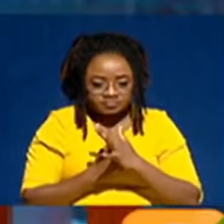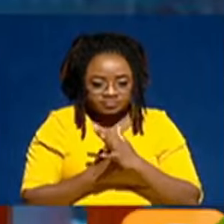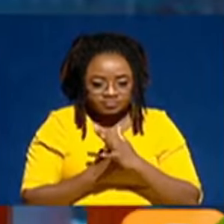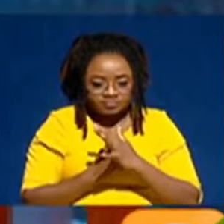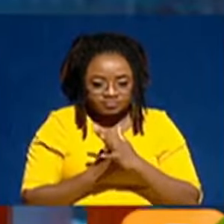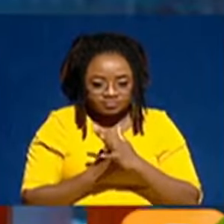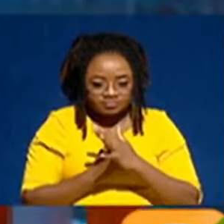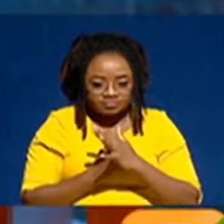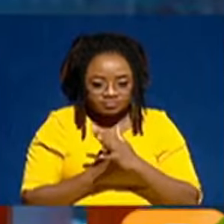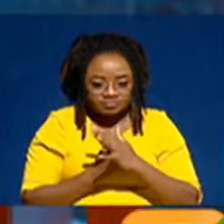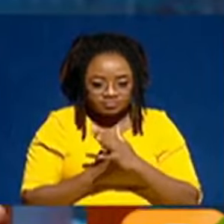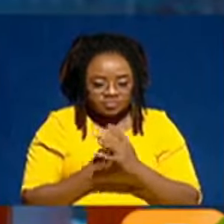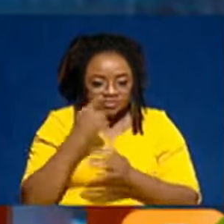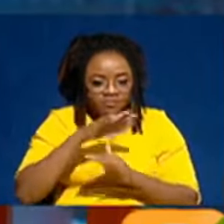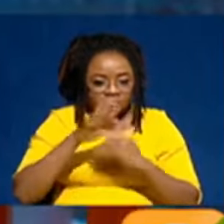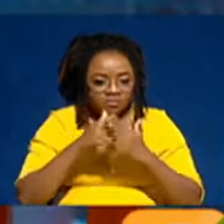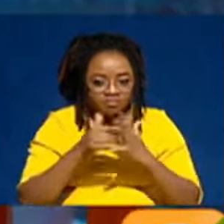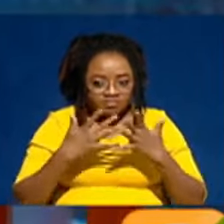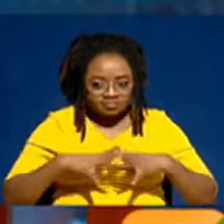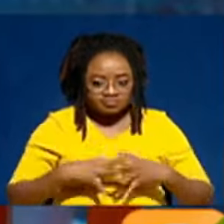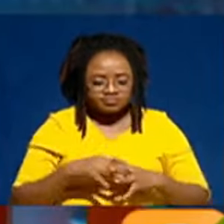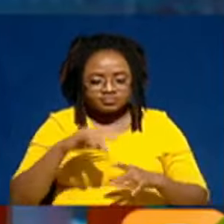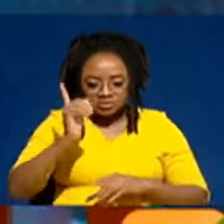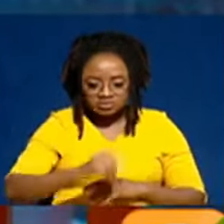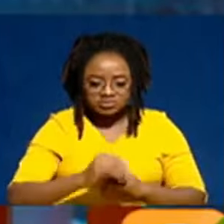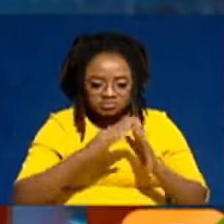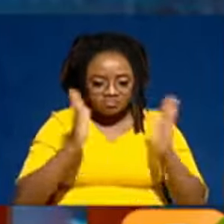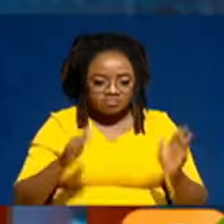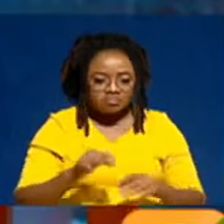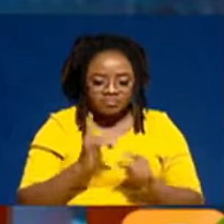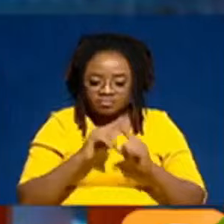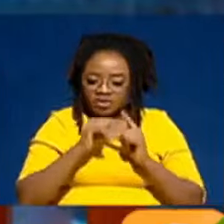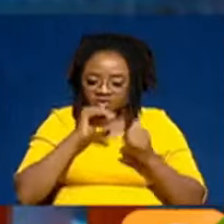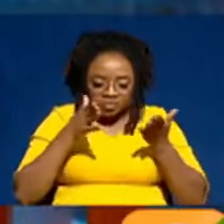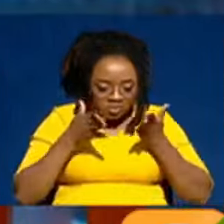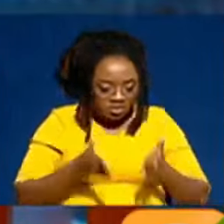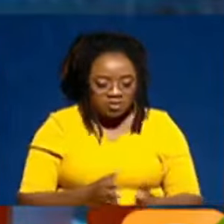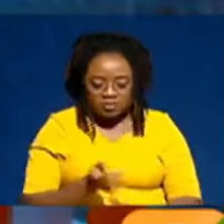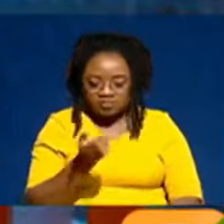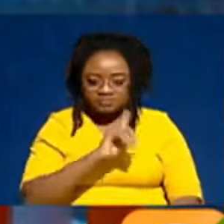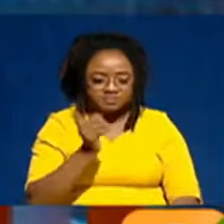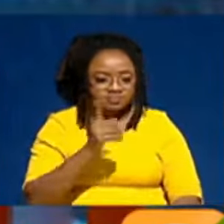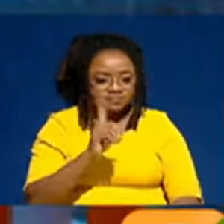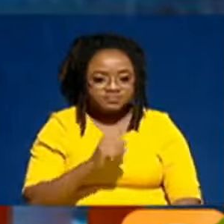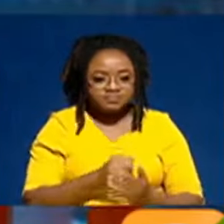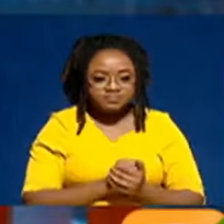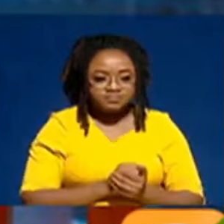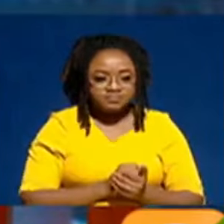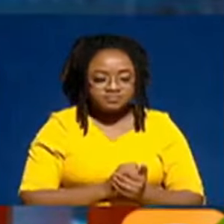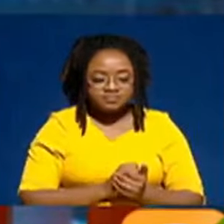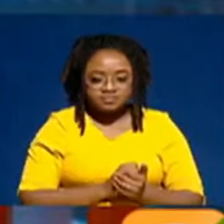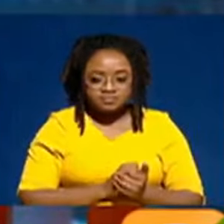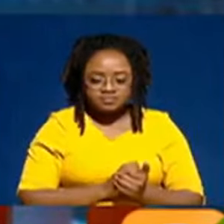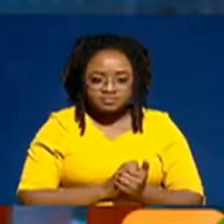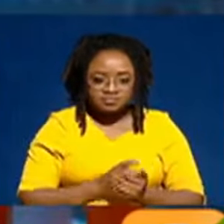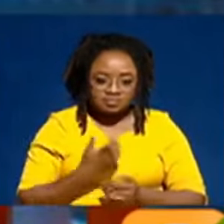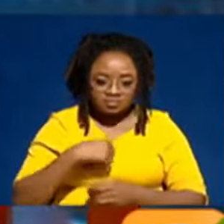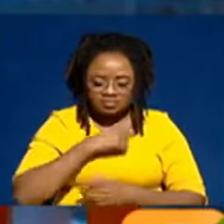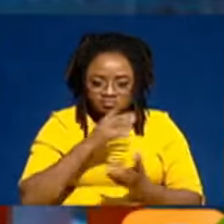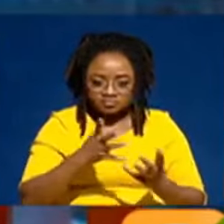affordable housing for everybody, but not in the fashion that they have designed. Mm. It needs a review. We need to